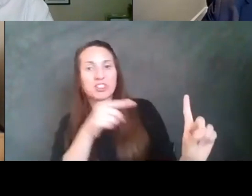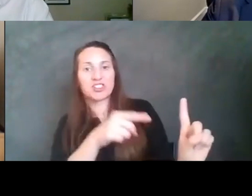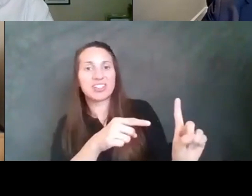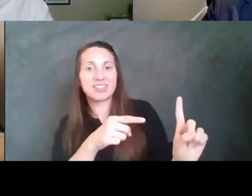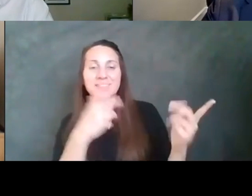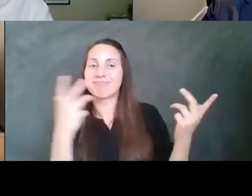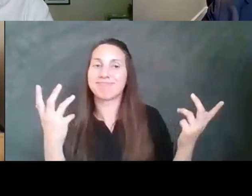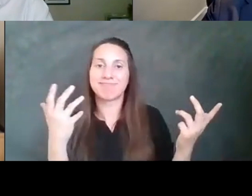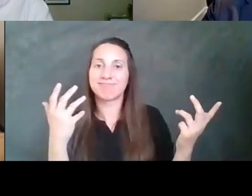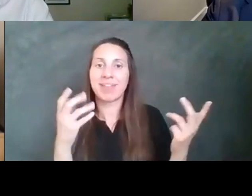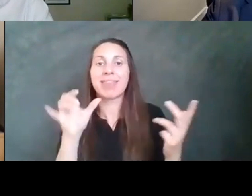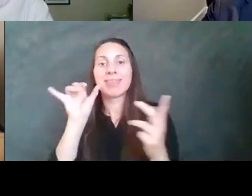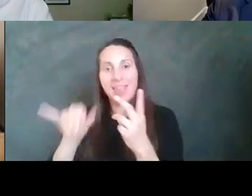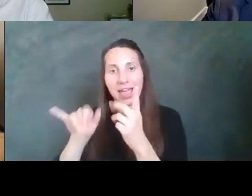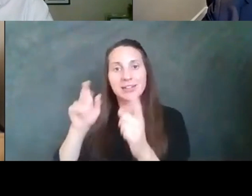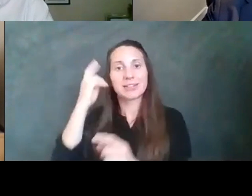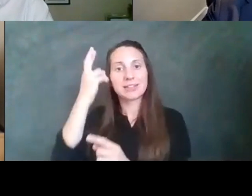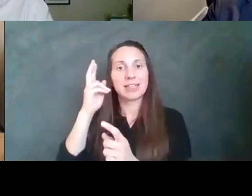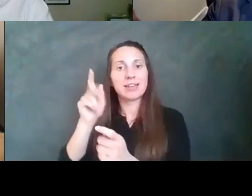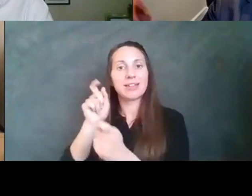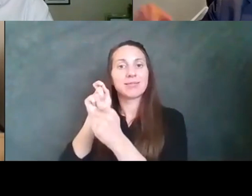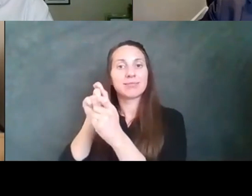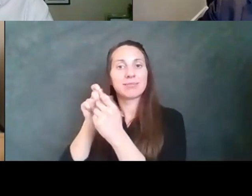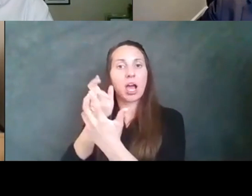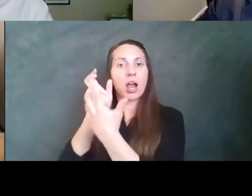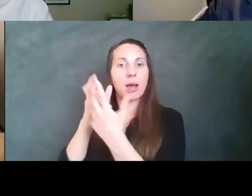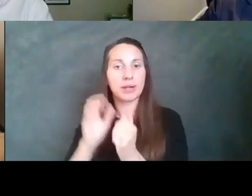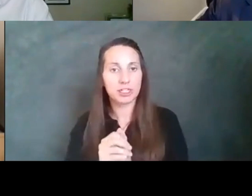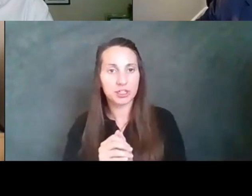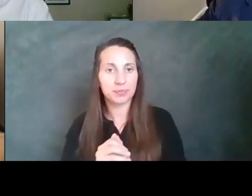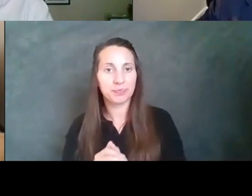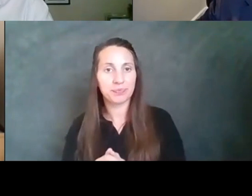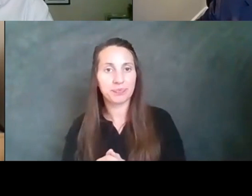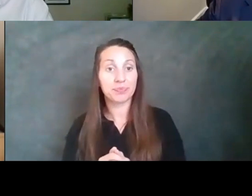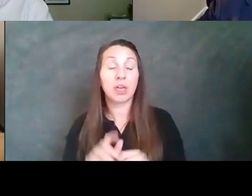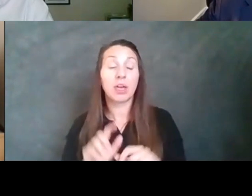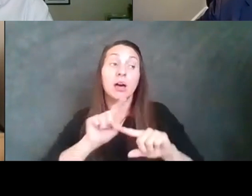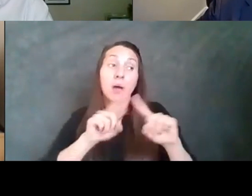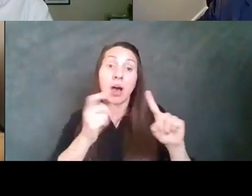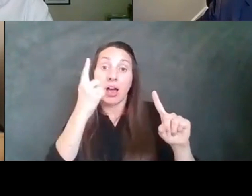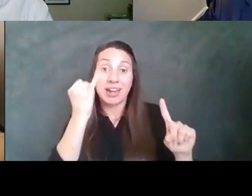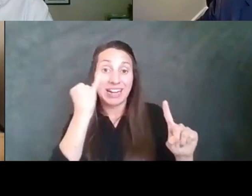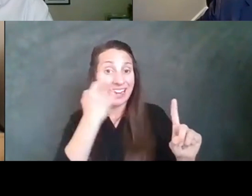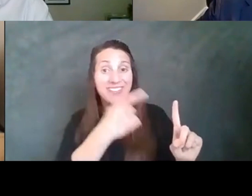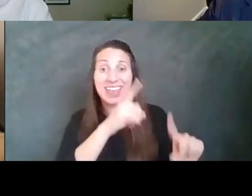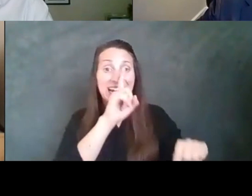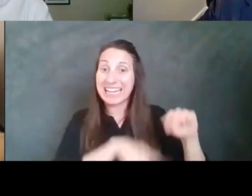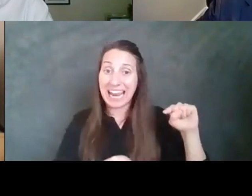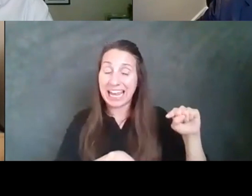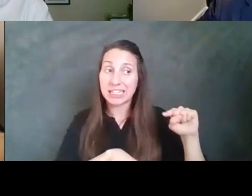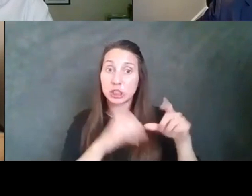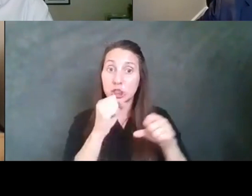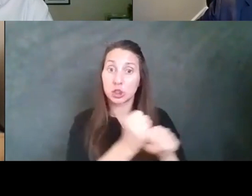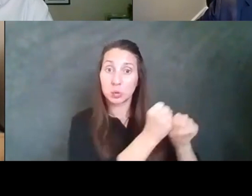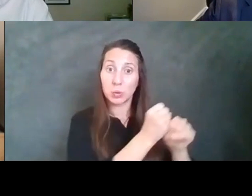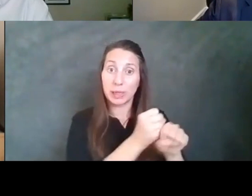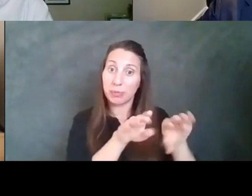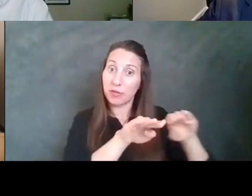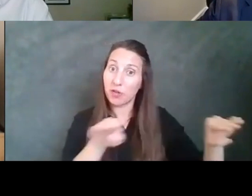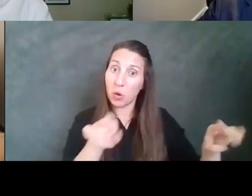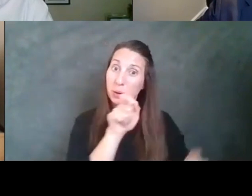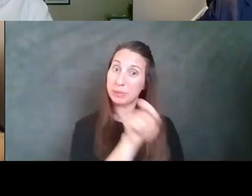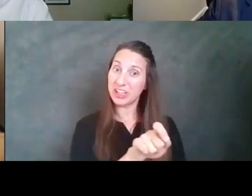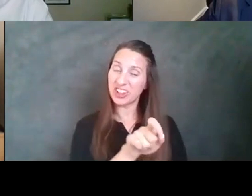how they sweep the floor. On the other hand, if they can't sweep the floor, then the floor is not swept. The essential function of the